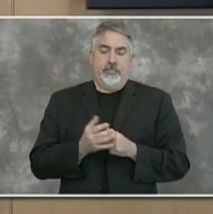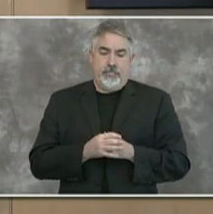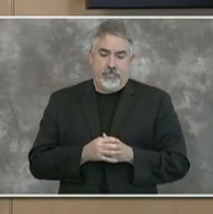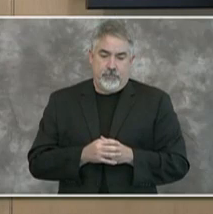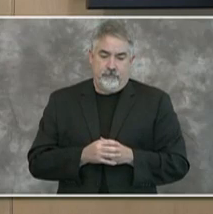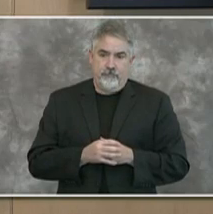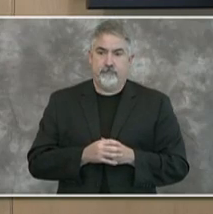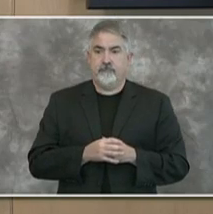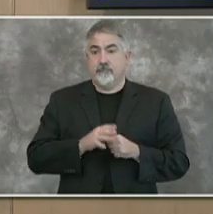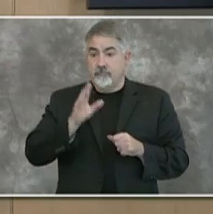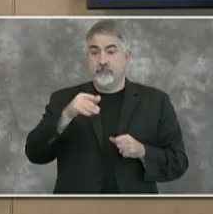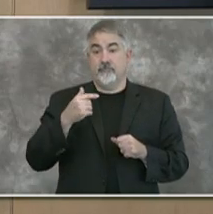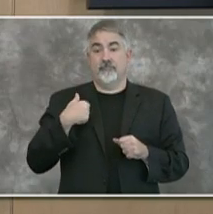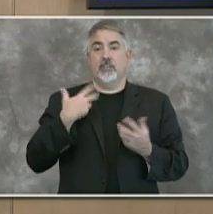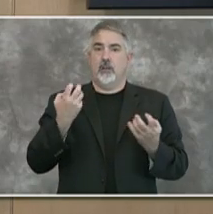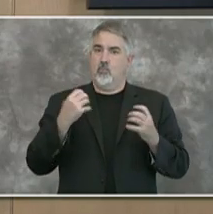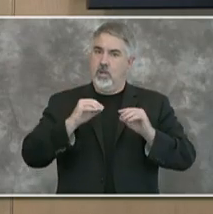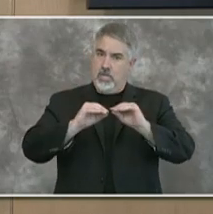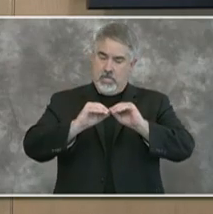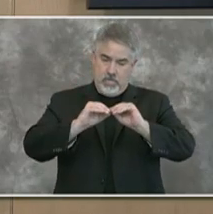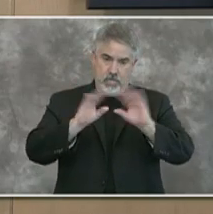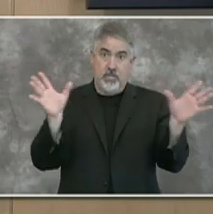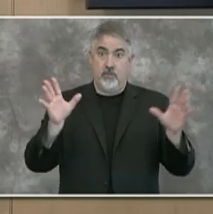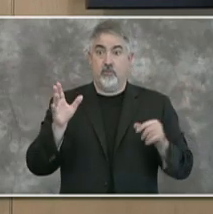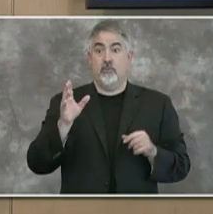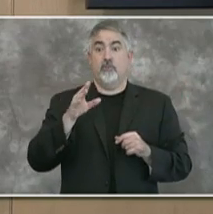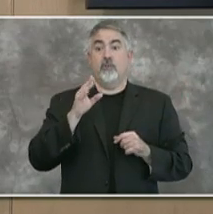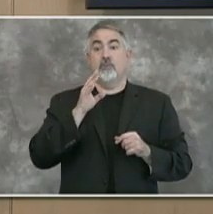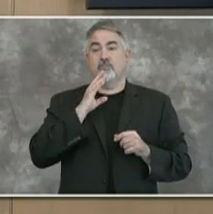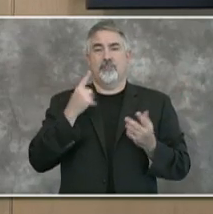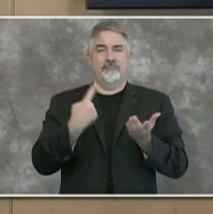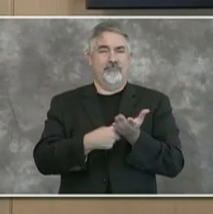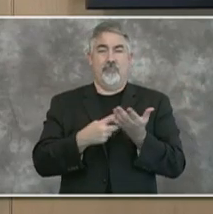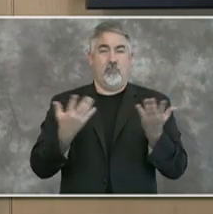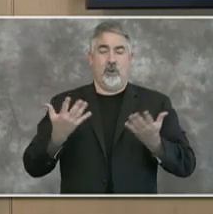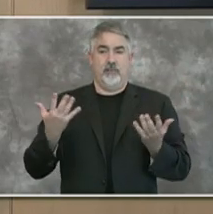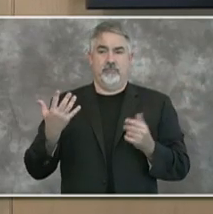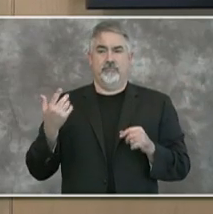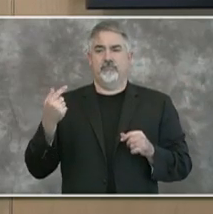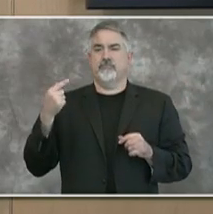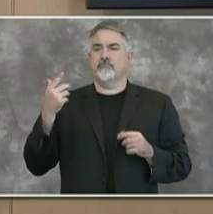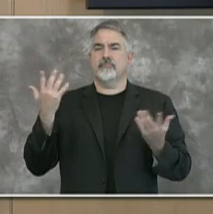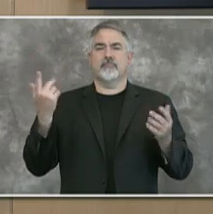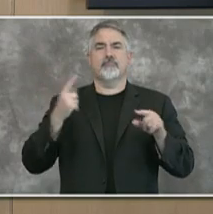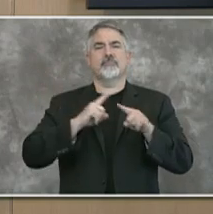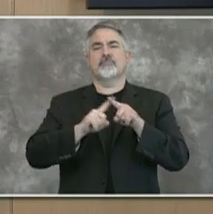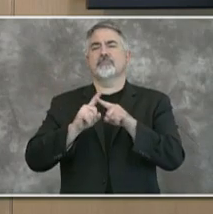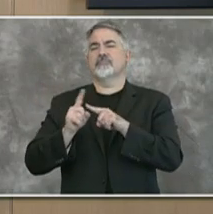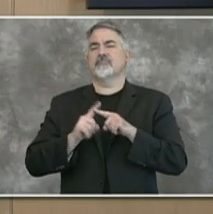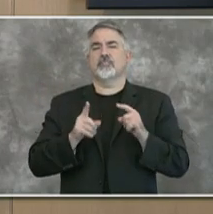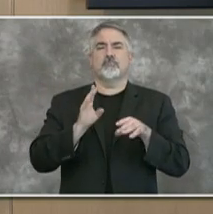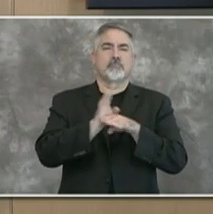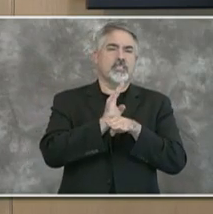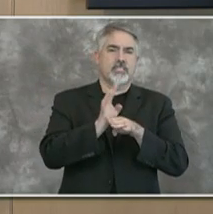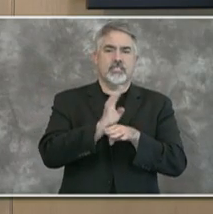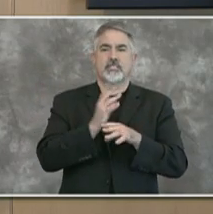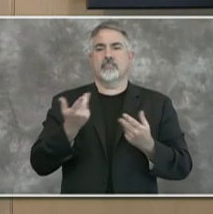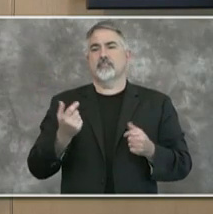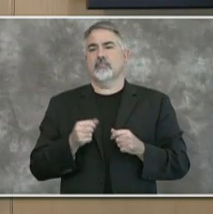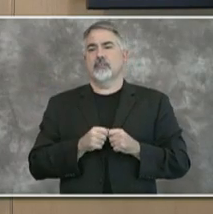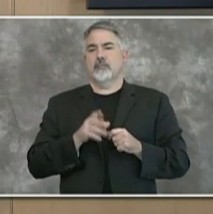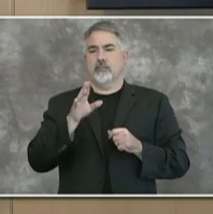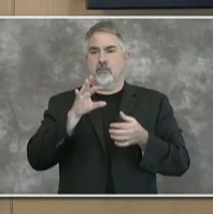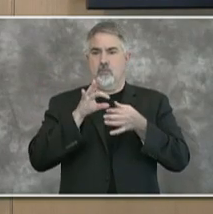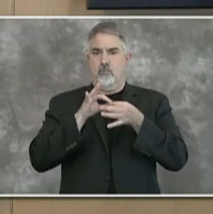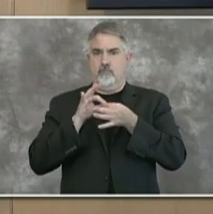want to make very clear that in the context of closures everywhere across all sorts of businesses, as I was mentioning before, community mental health and substance